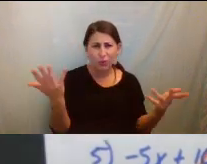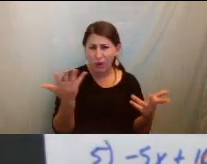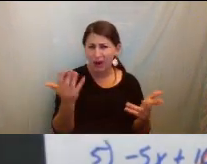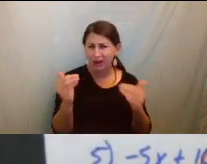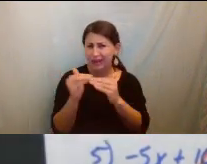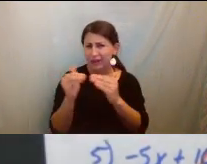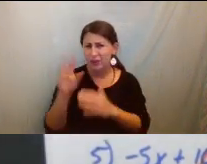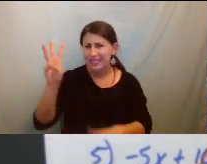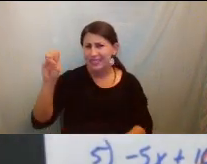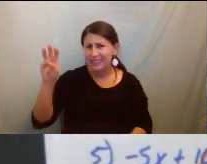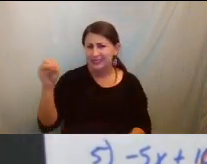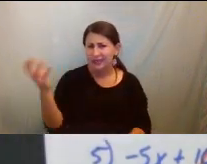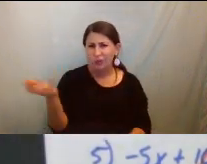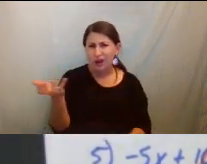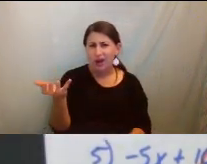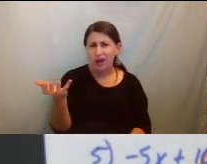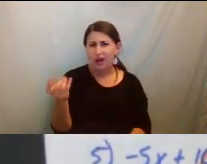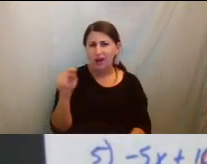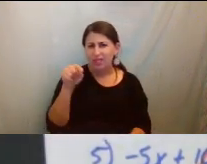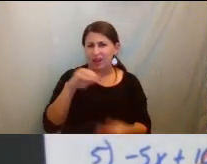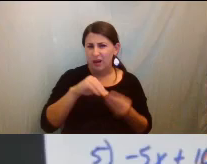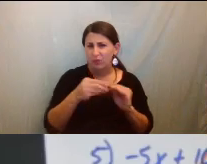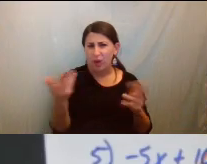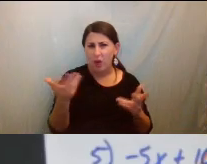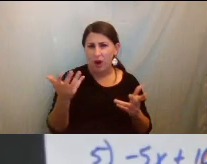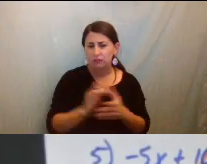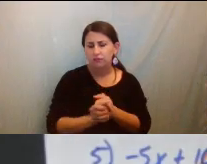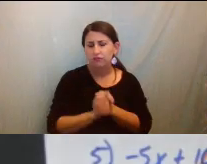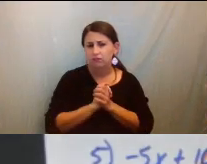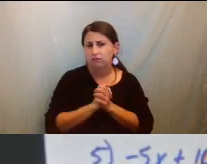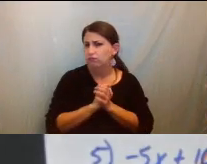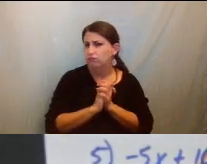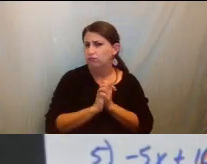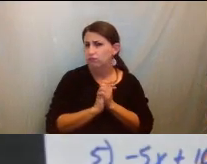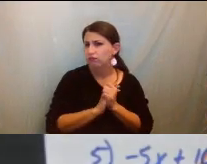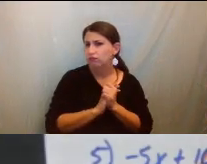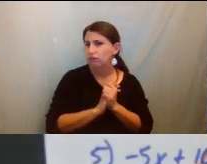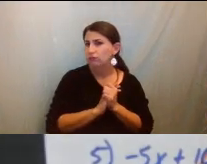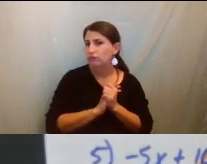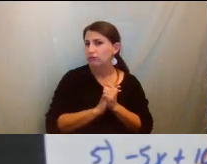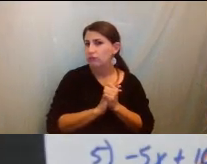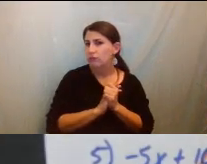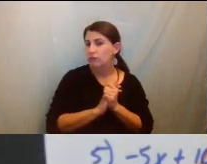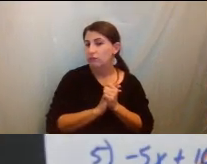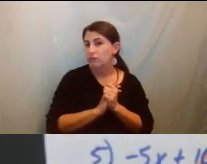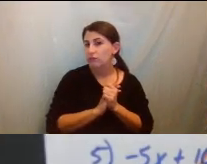what equals 60? What does that make?